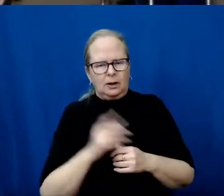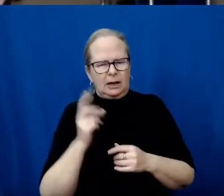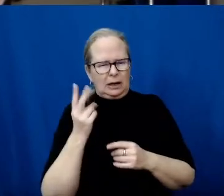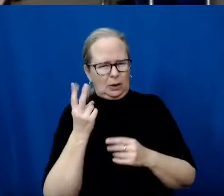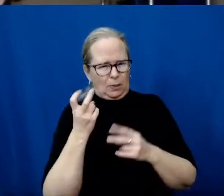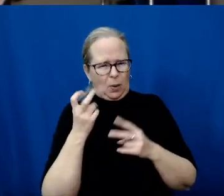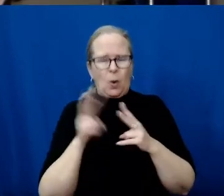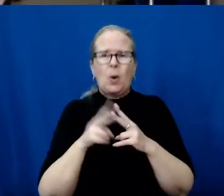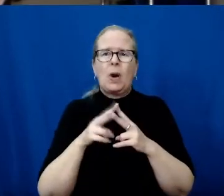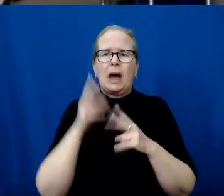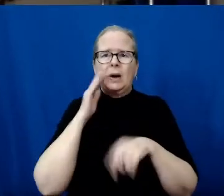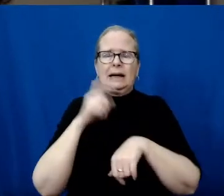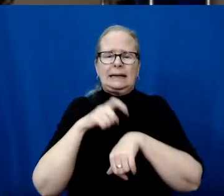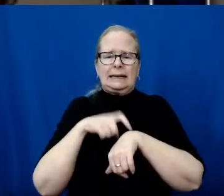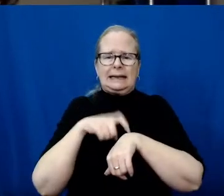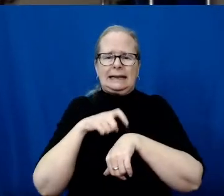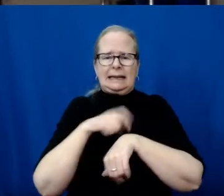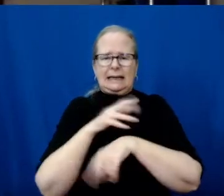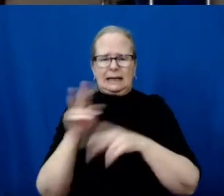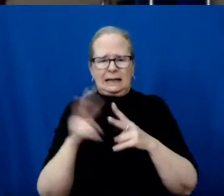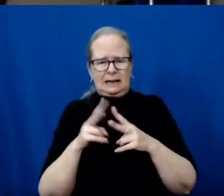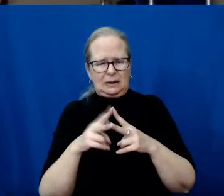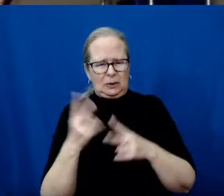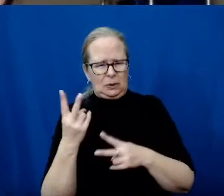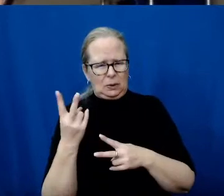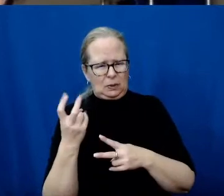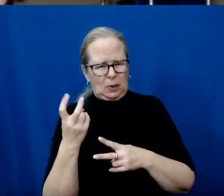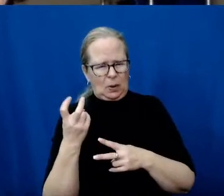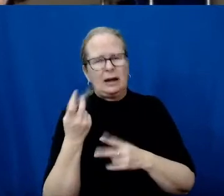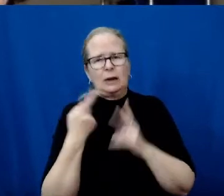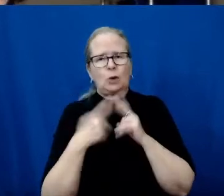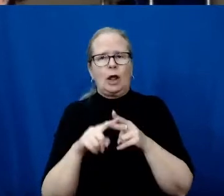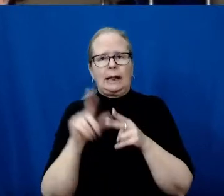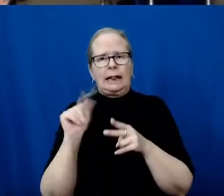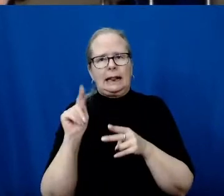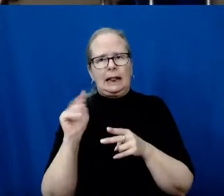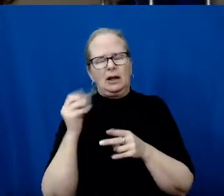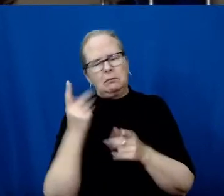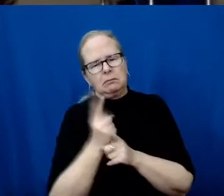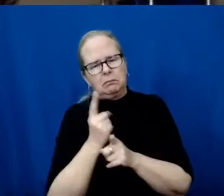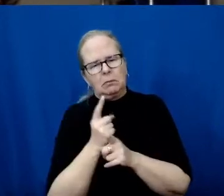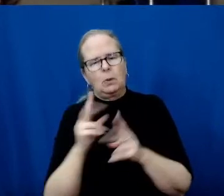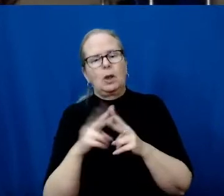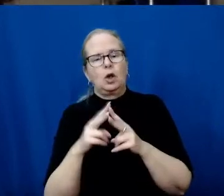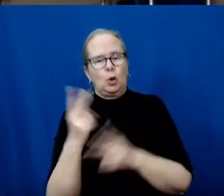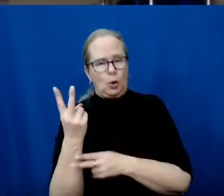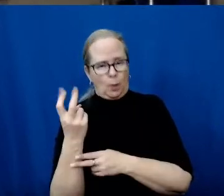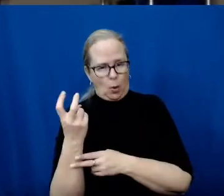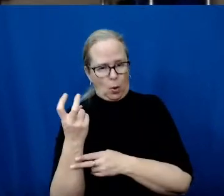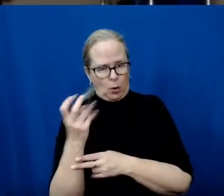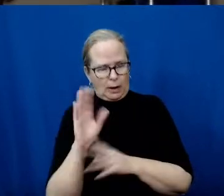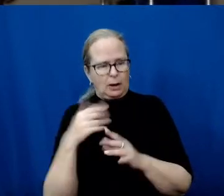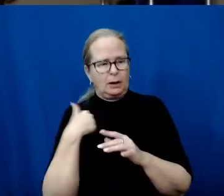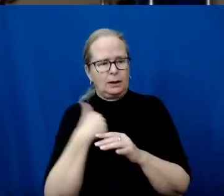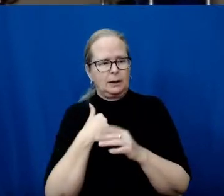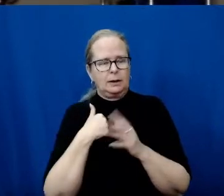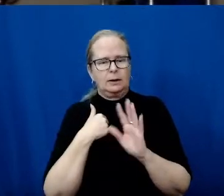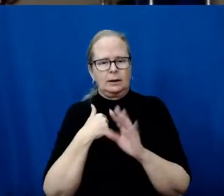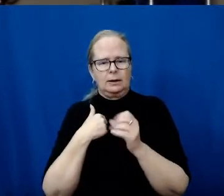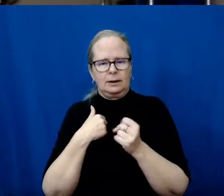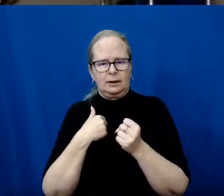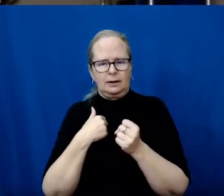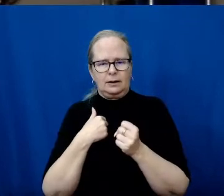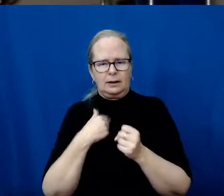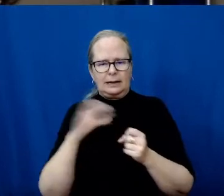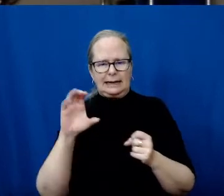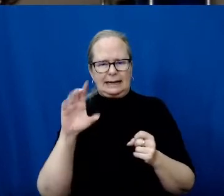minutes late. And so I'm like, we're 4 minutes over the hour and we paused for a question from CTV. So I'm just going to get a couple more of these in.